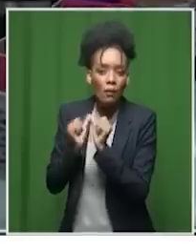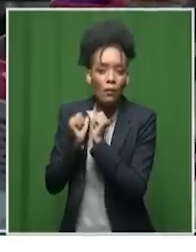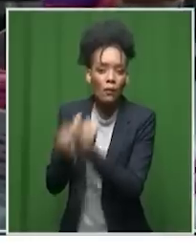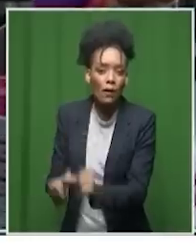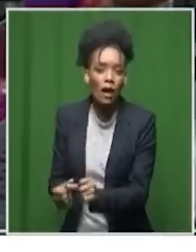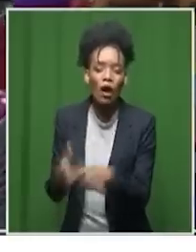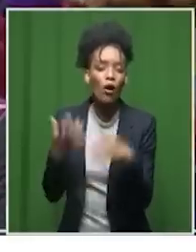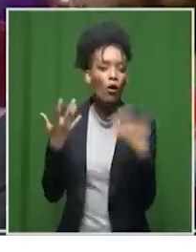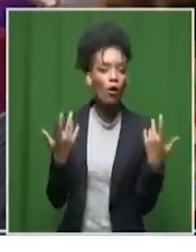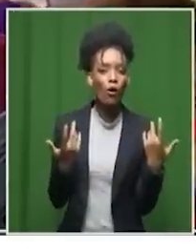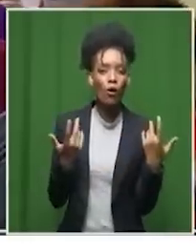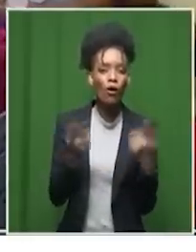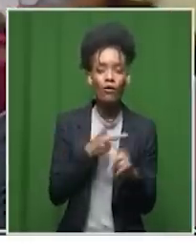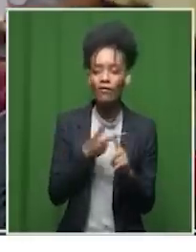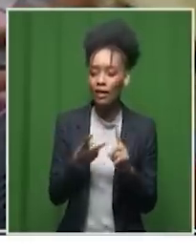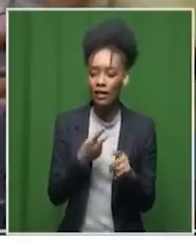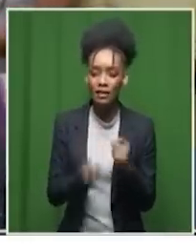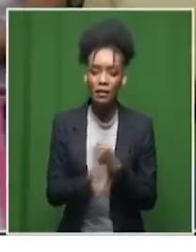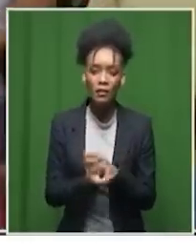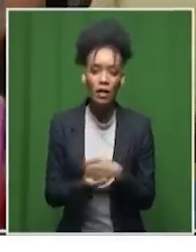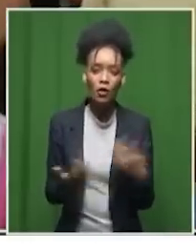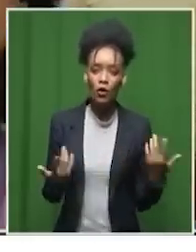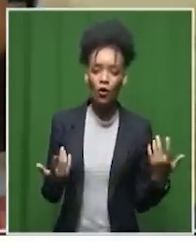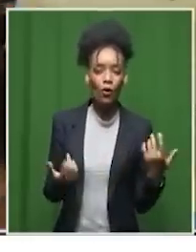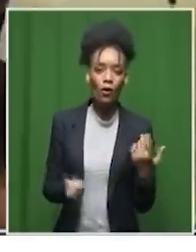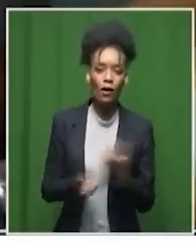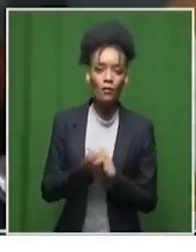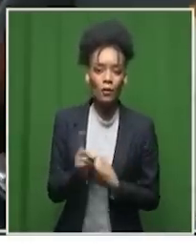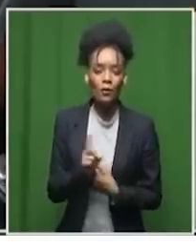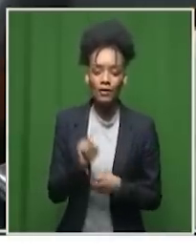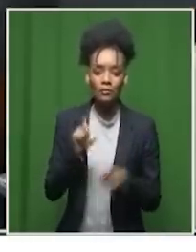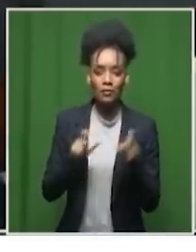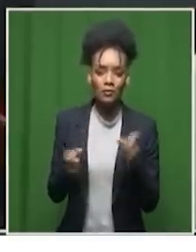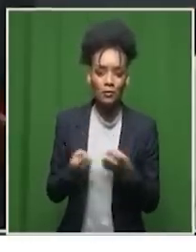property? So yes, post-Ramaphosa,